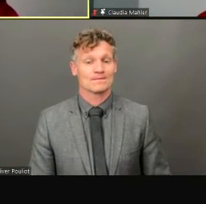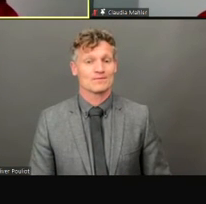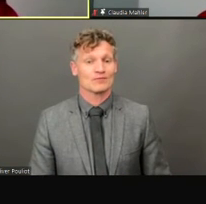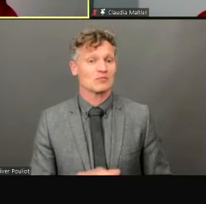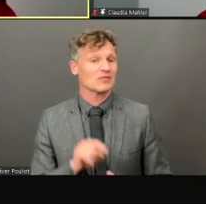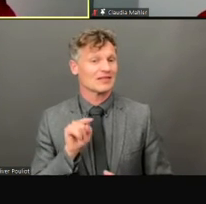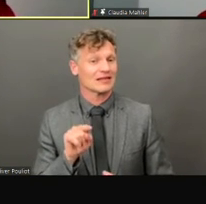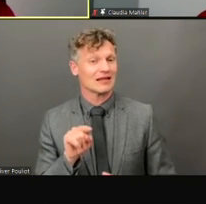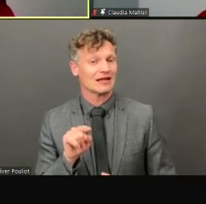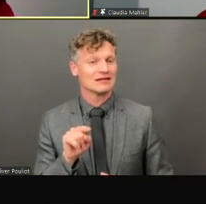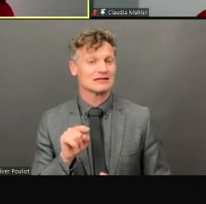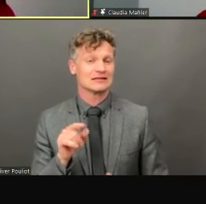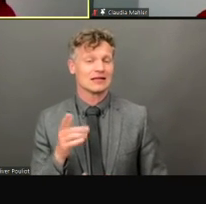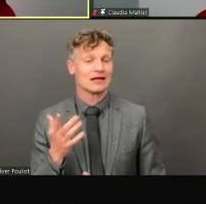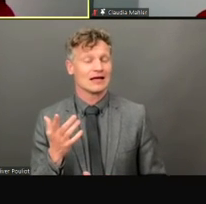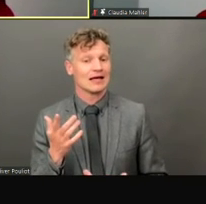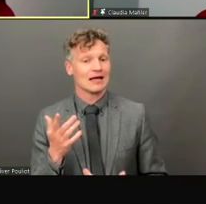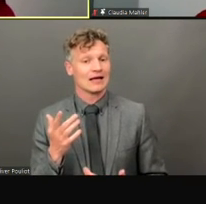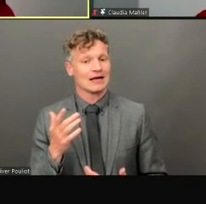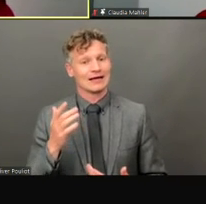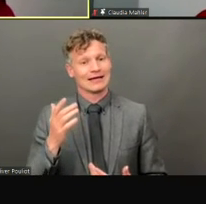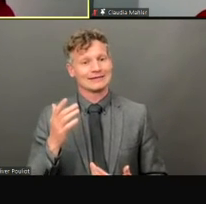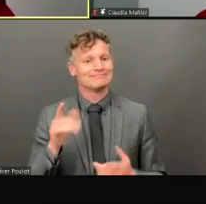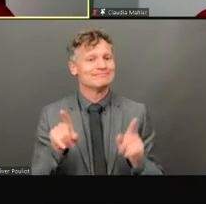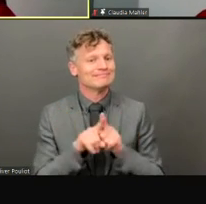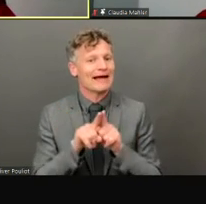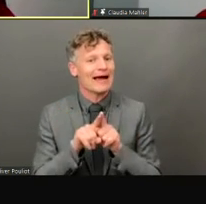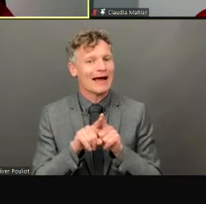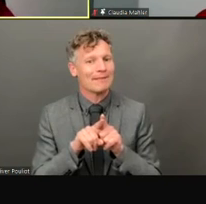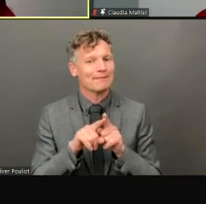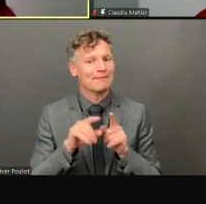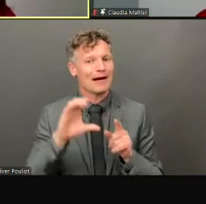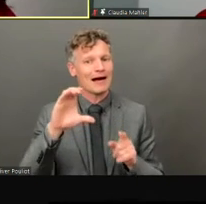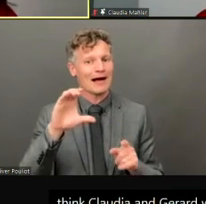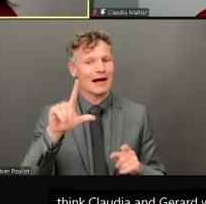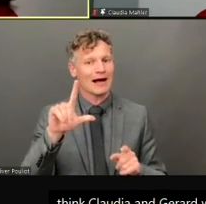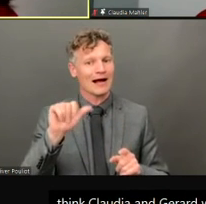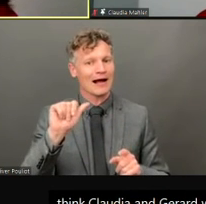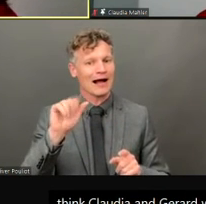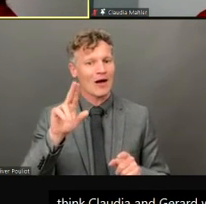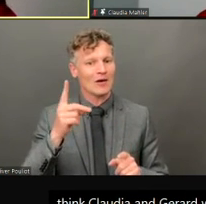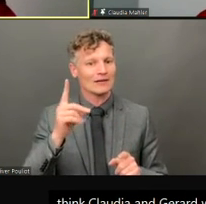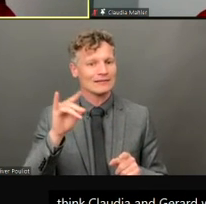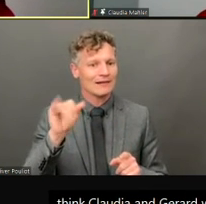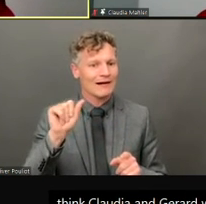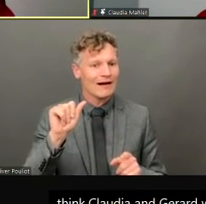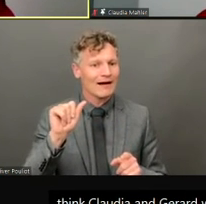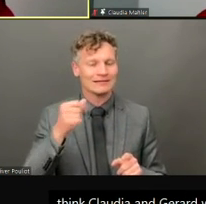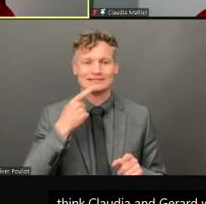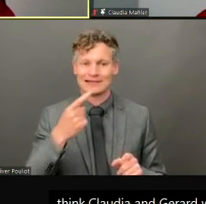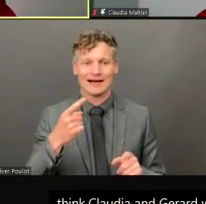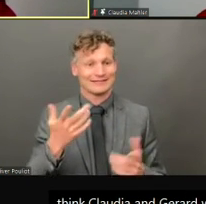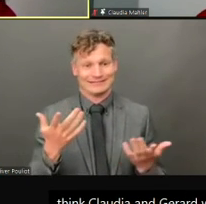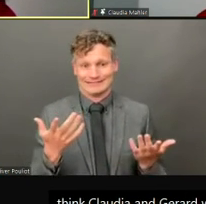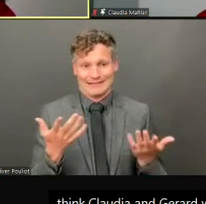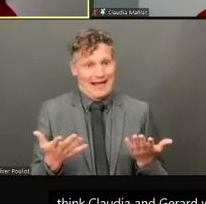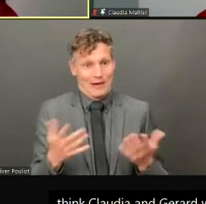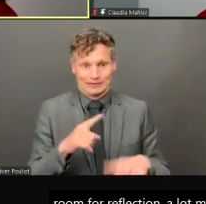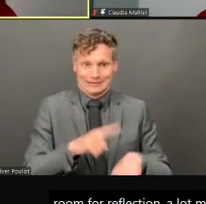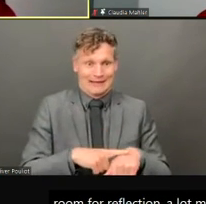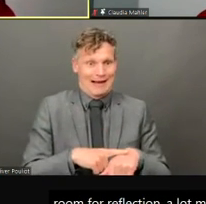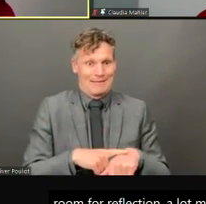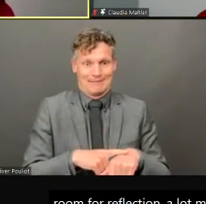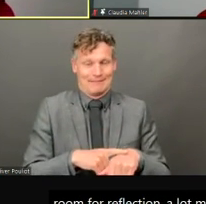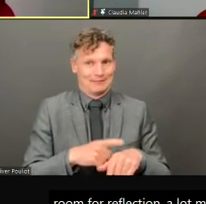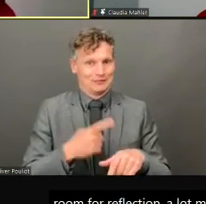Jared very rightly said that there's a lot more room for reflection, lots more room for improvement when it comes to both the rights of persons with disabilities